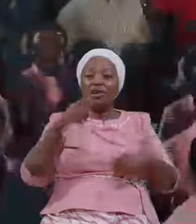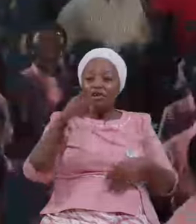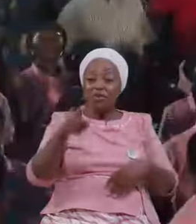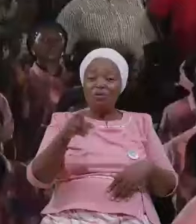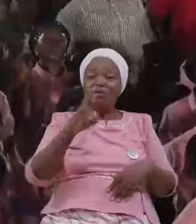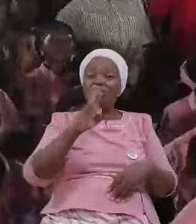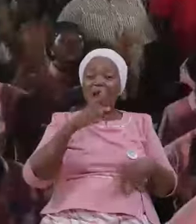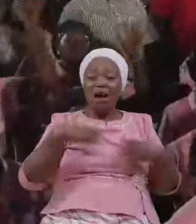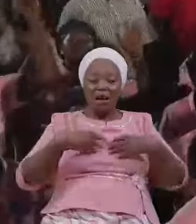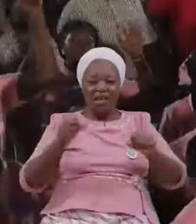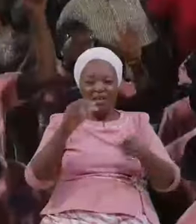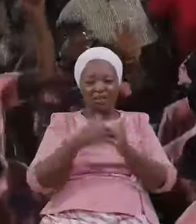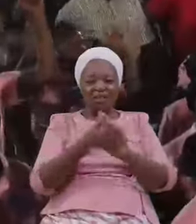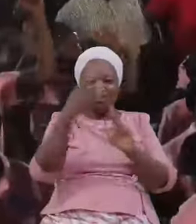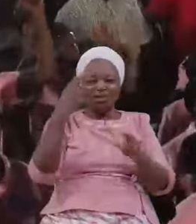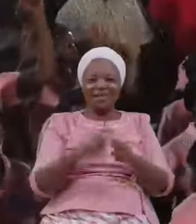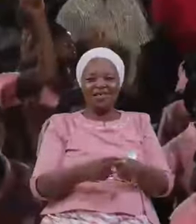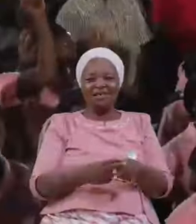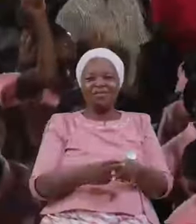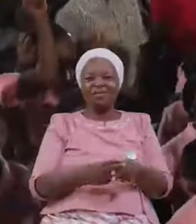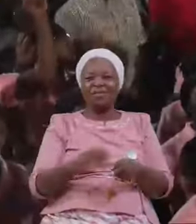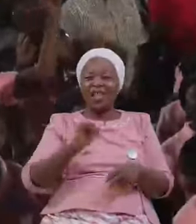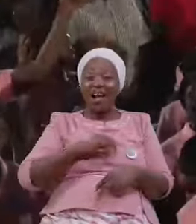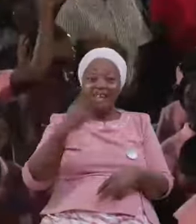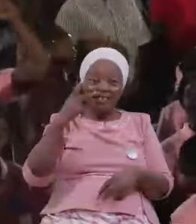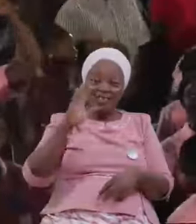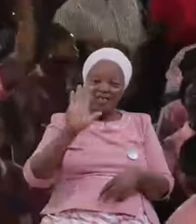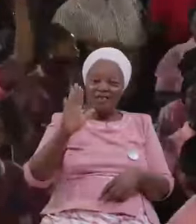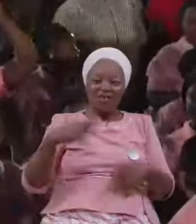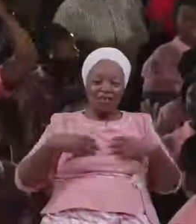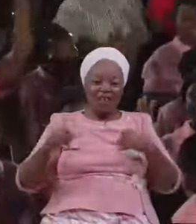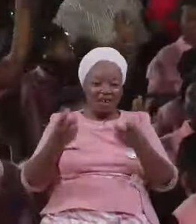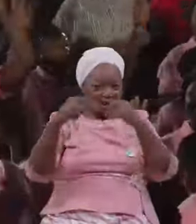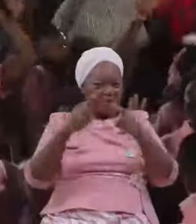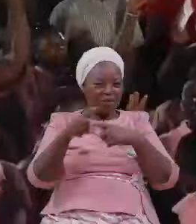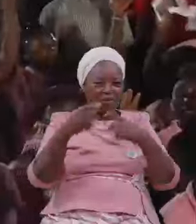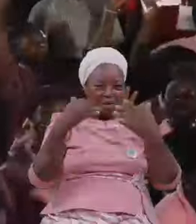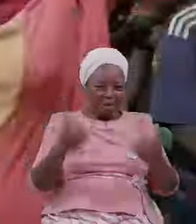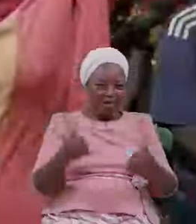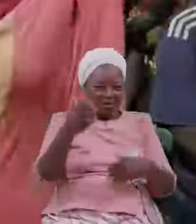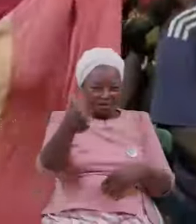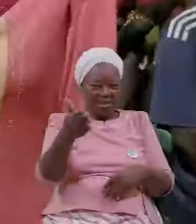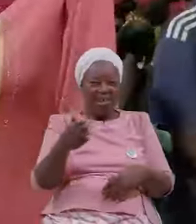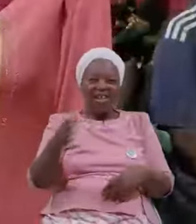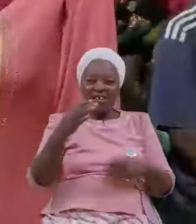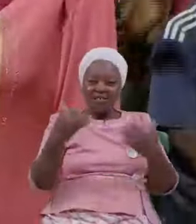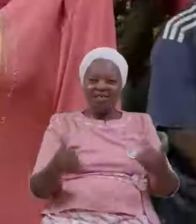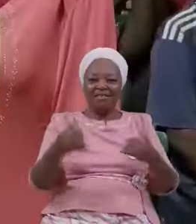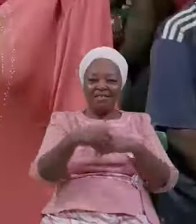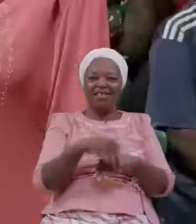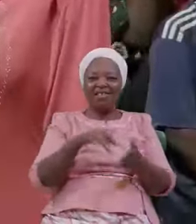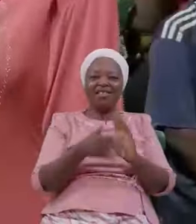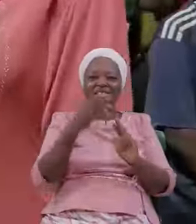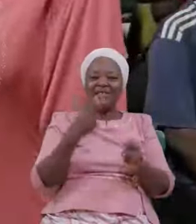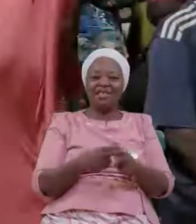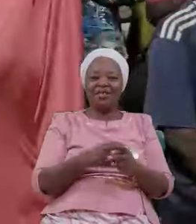healed. I see your healing coming to you right there today. Where